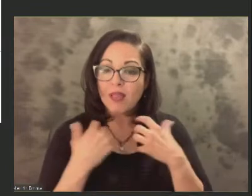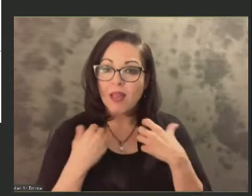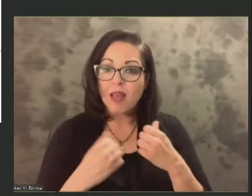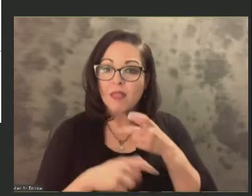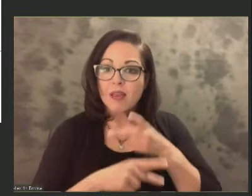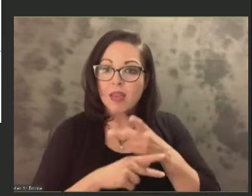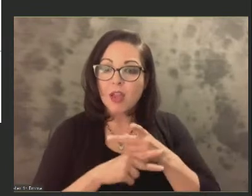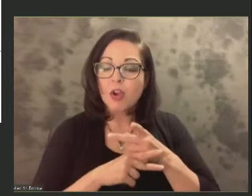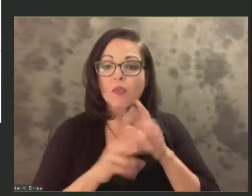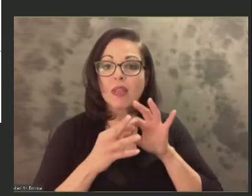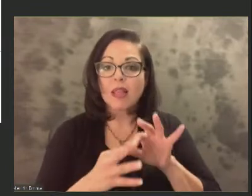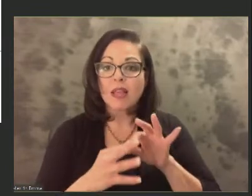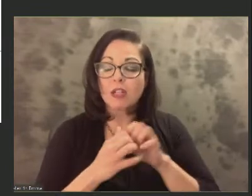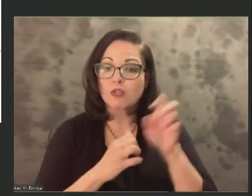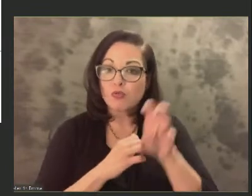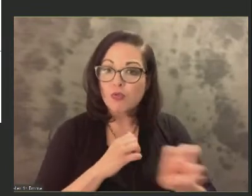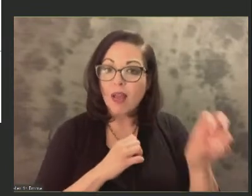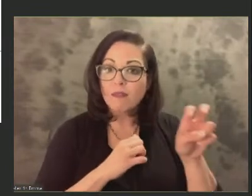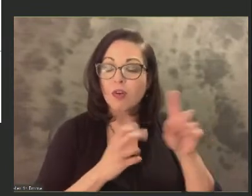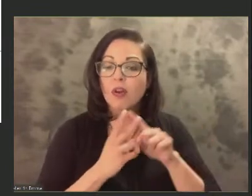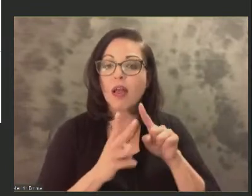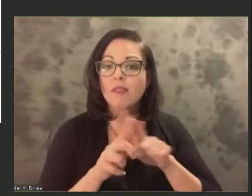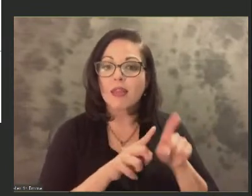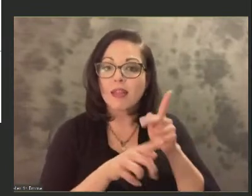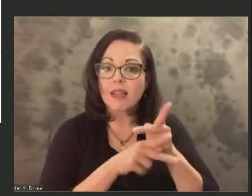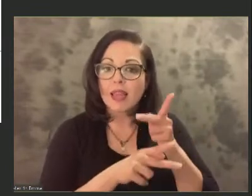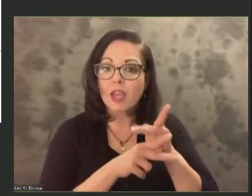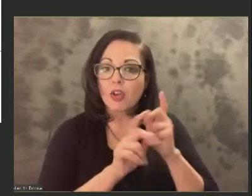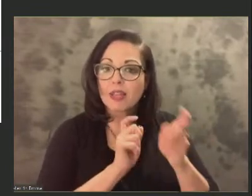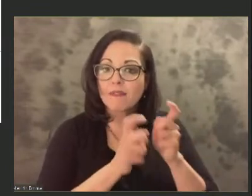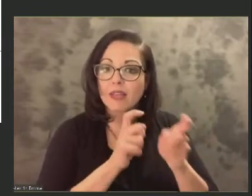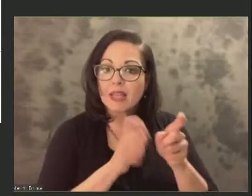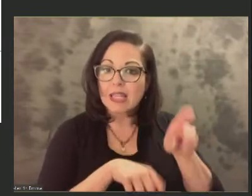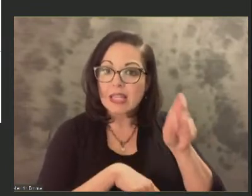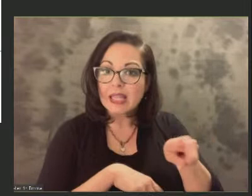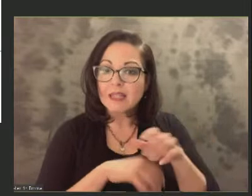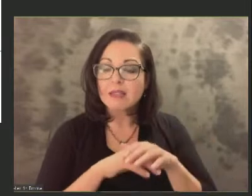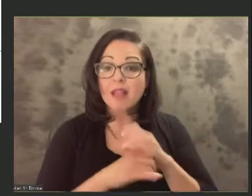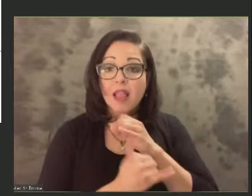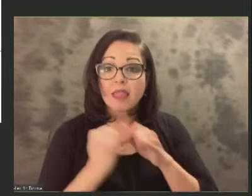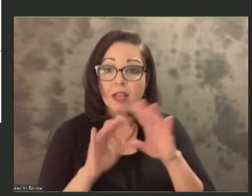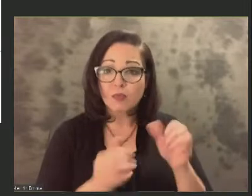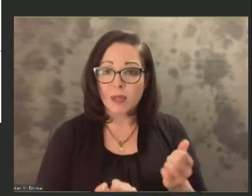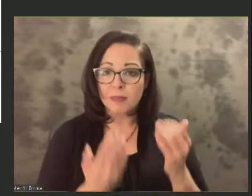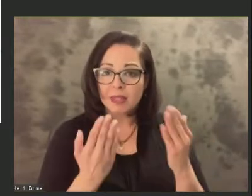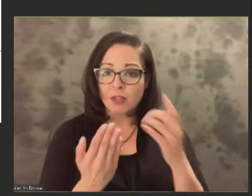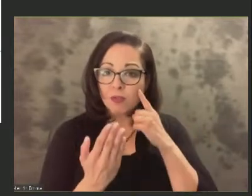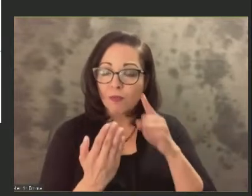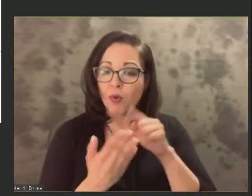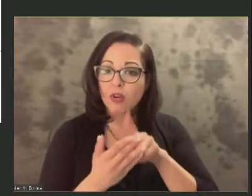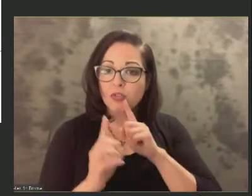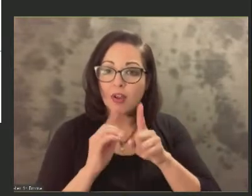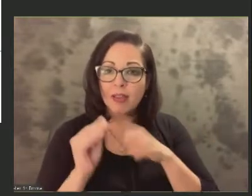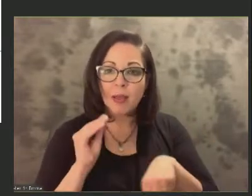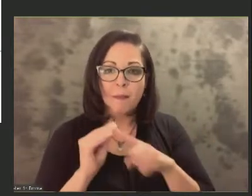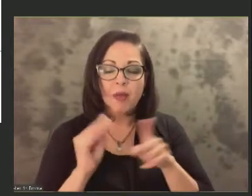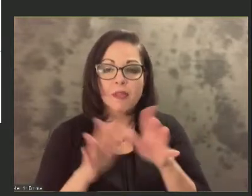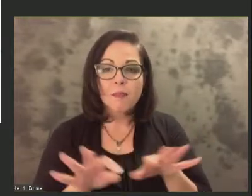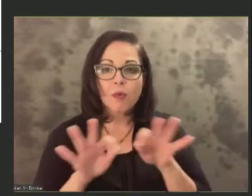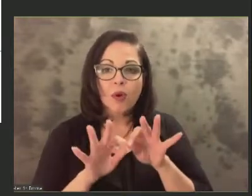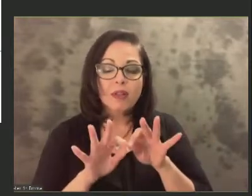healthcare-related travel, lodging, and caregiving needs. Our last recommendation is talking about the importance